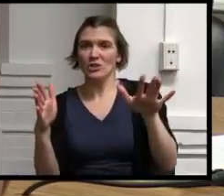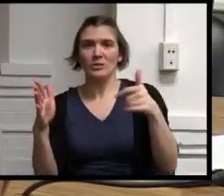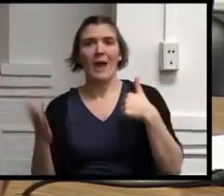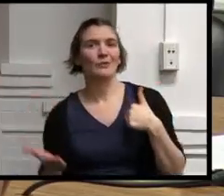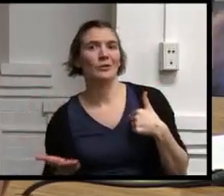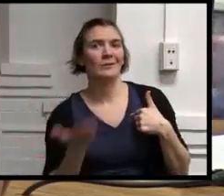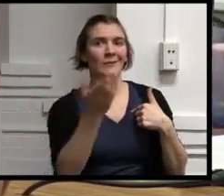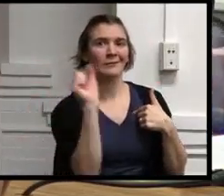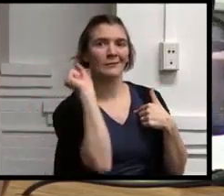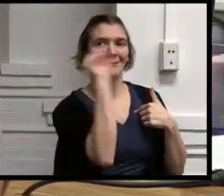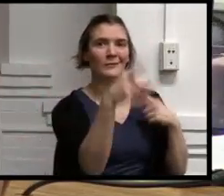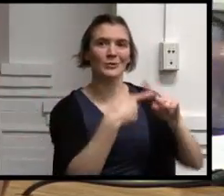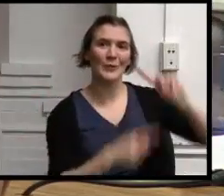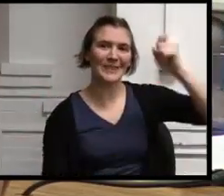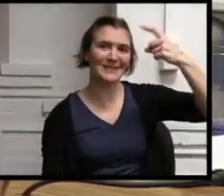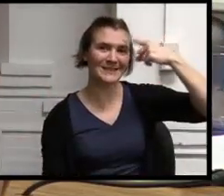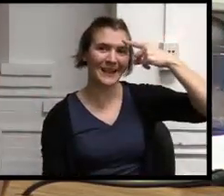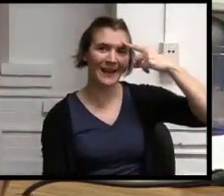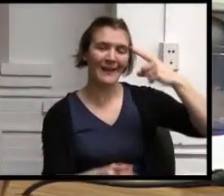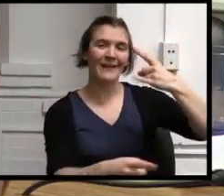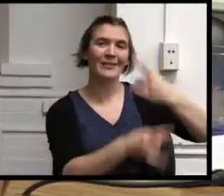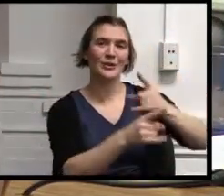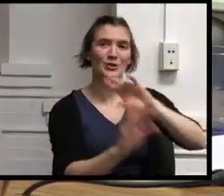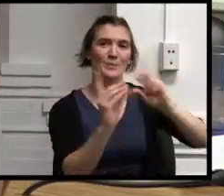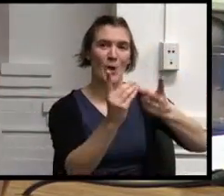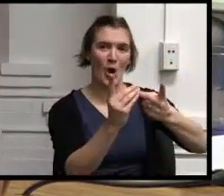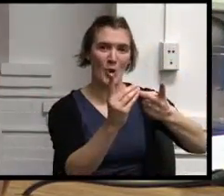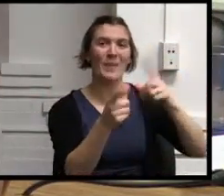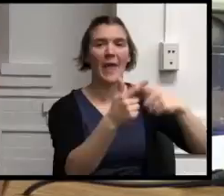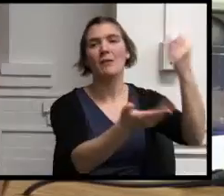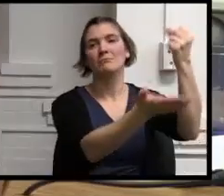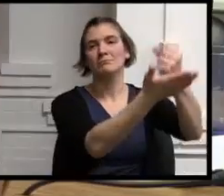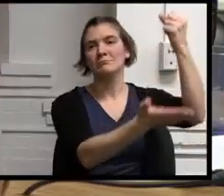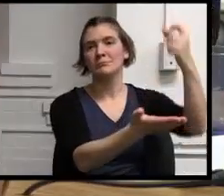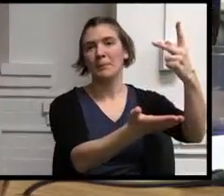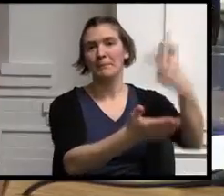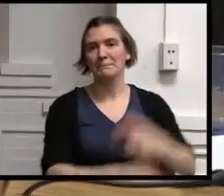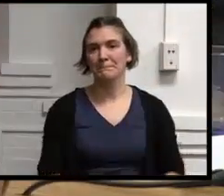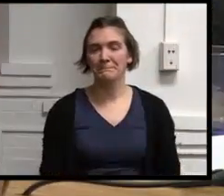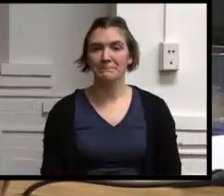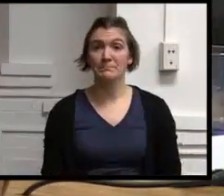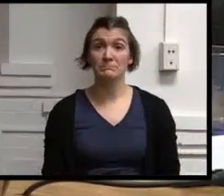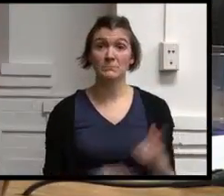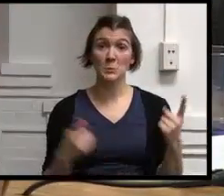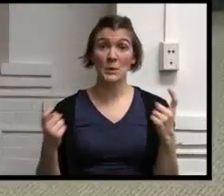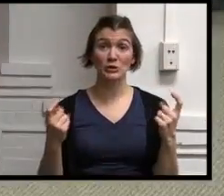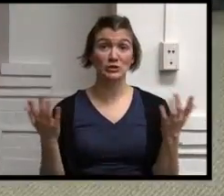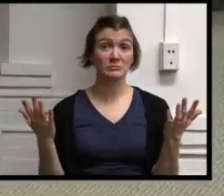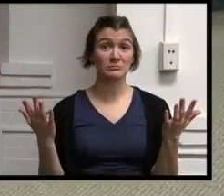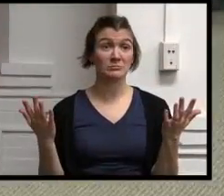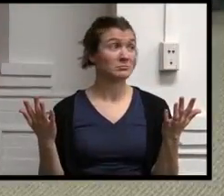you have approved it, it's still subject to state approval before it becomes final. Anybody on the board have any questions or comments?